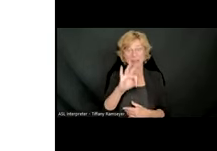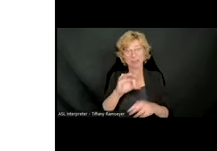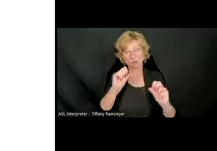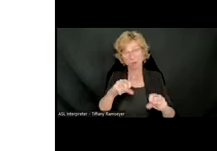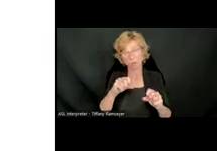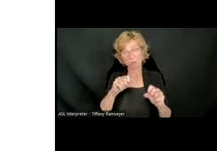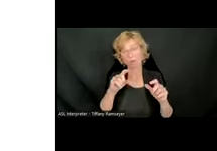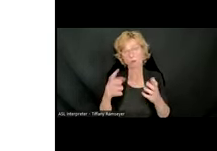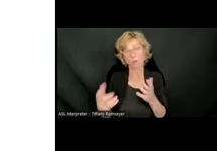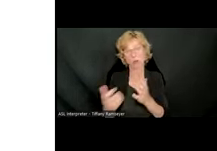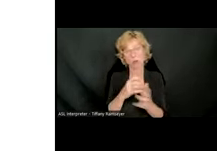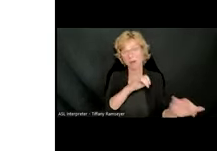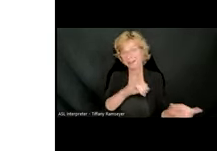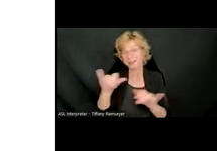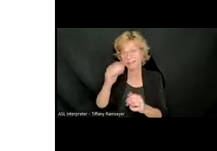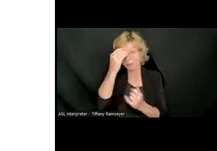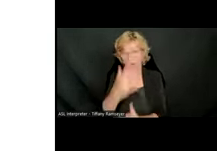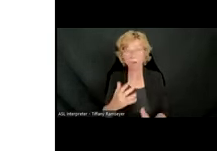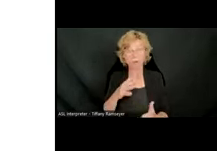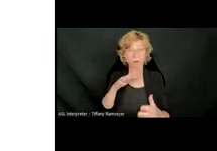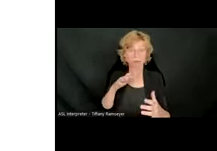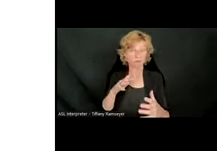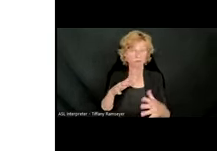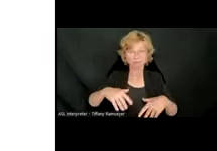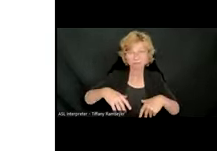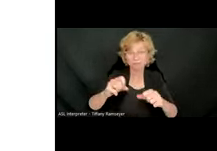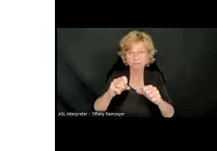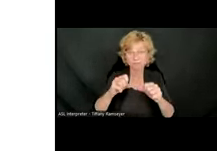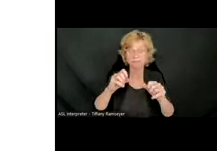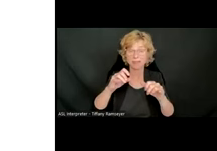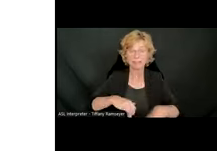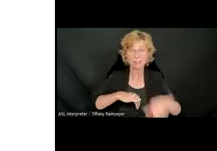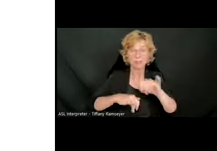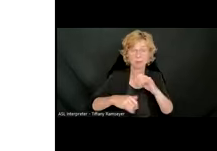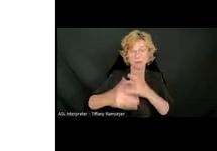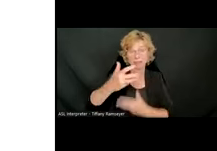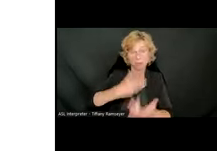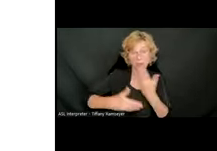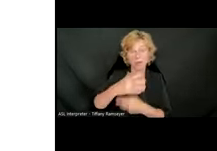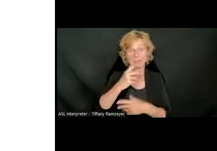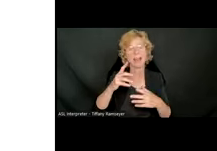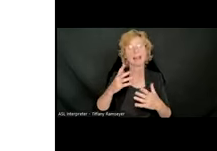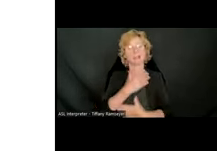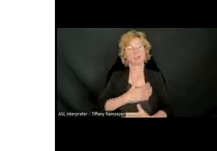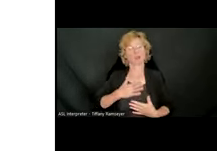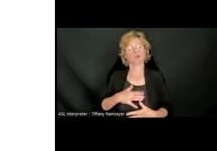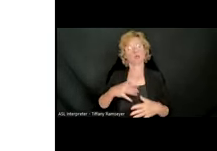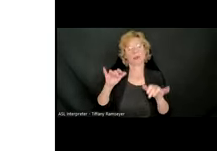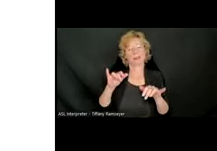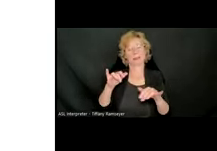information, engage in the same interactions, and enjoy the same services as people who do not have disabilities.